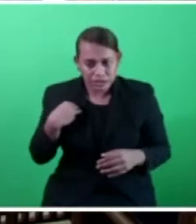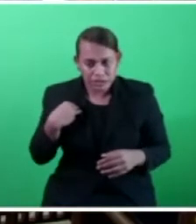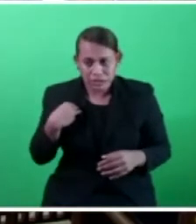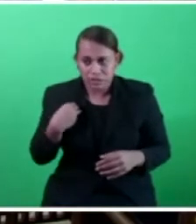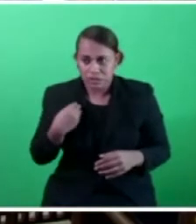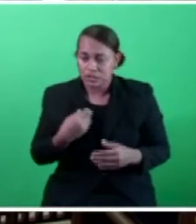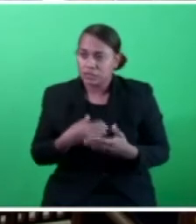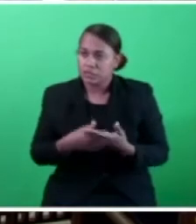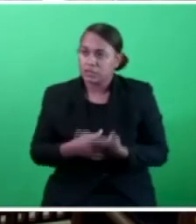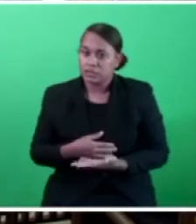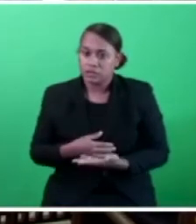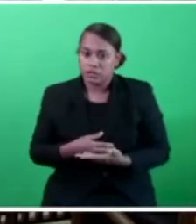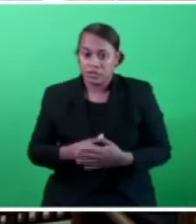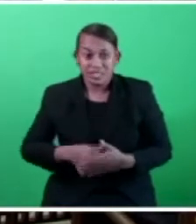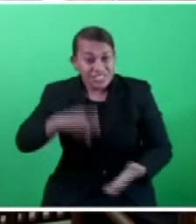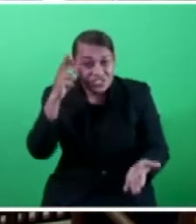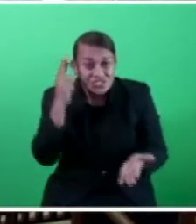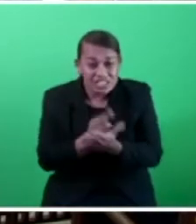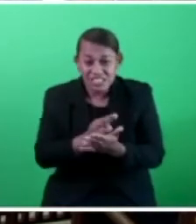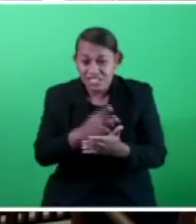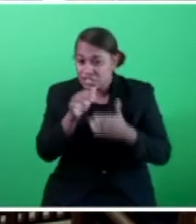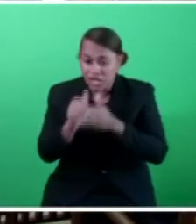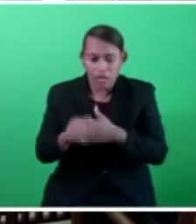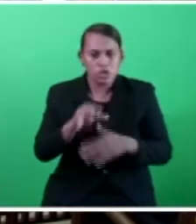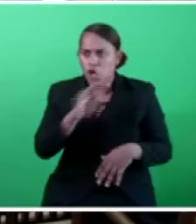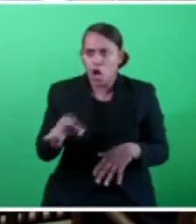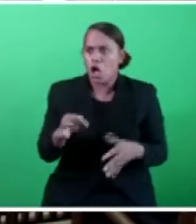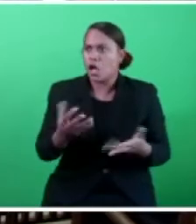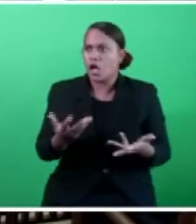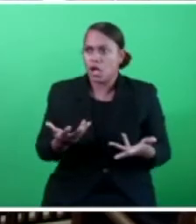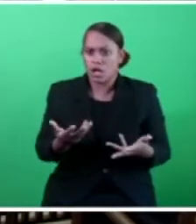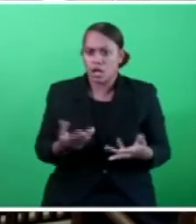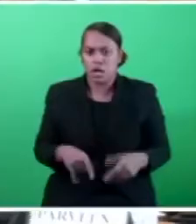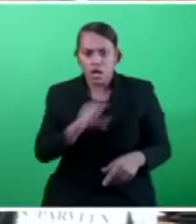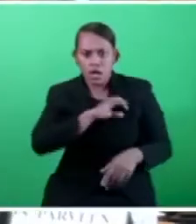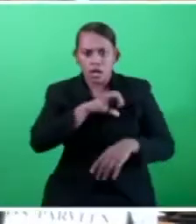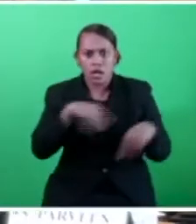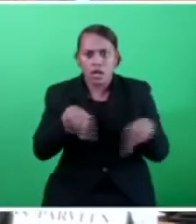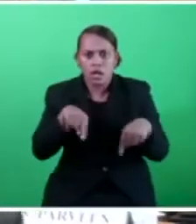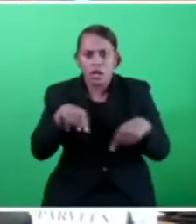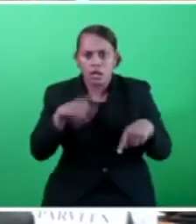Real leaders don't flame fans of panic. They seek the facts.